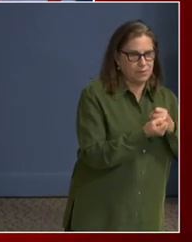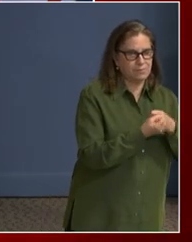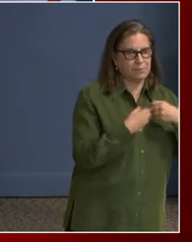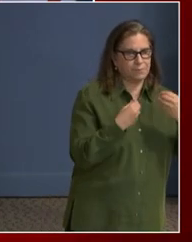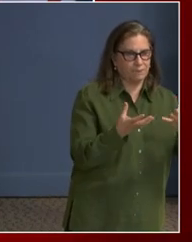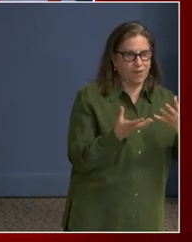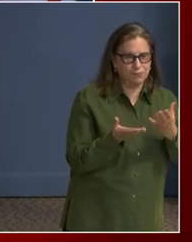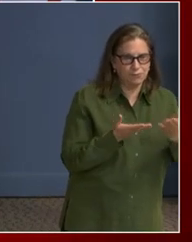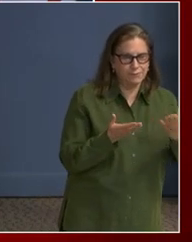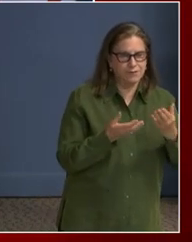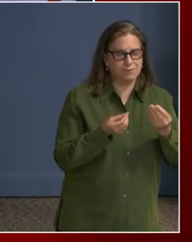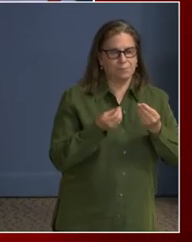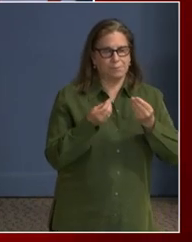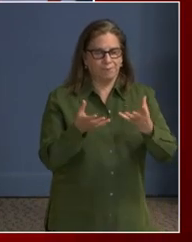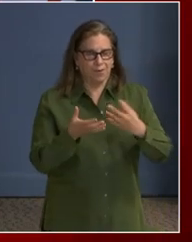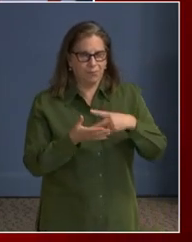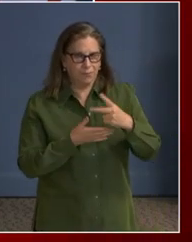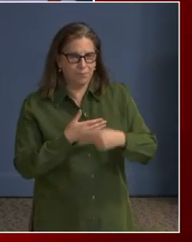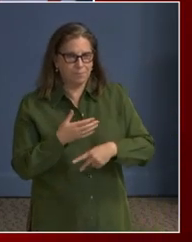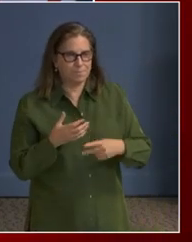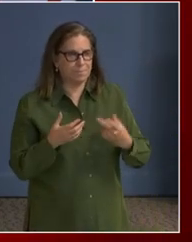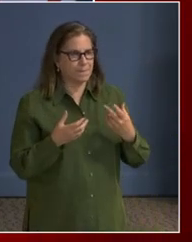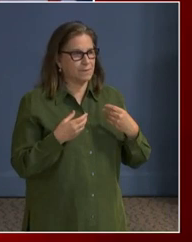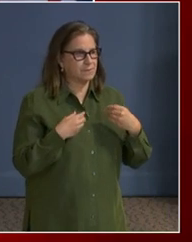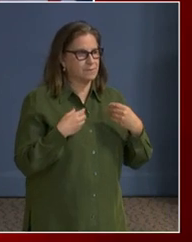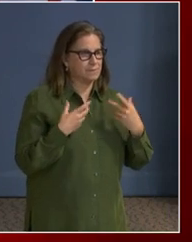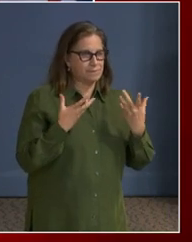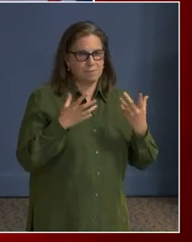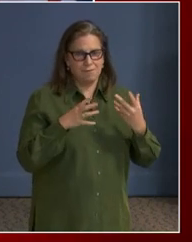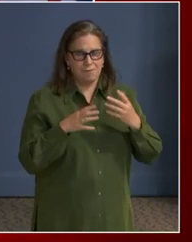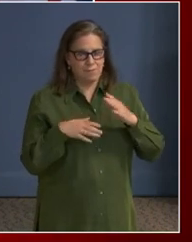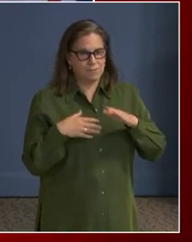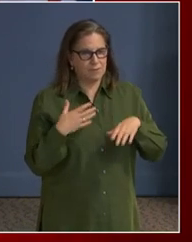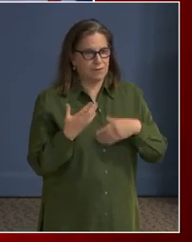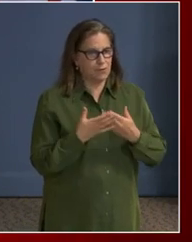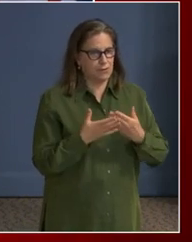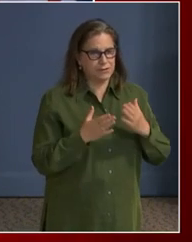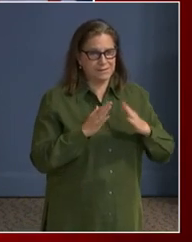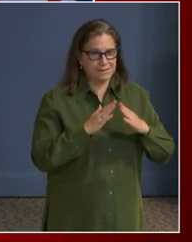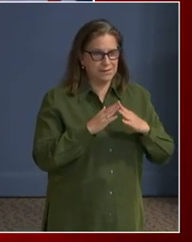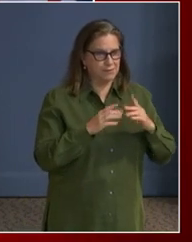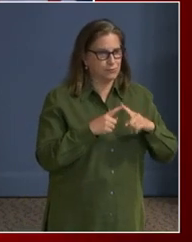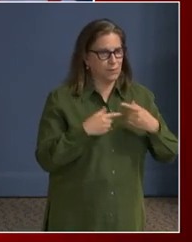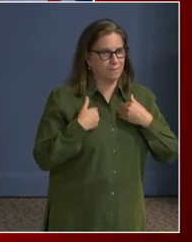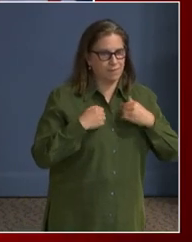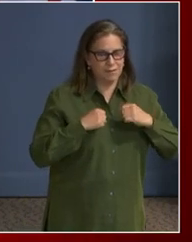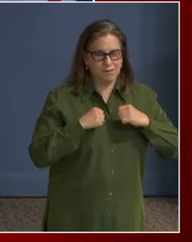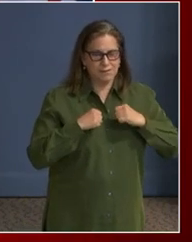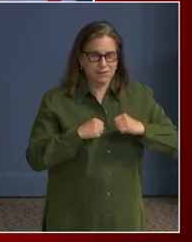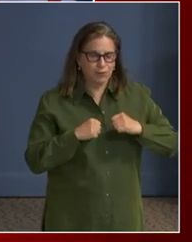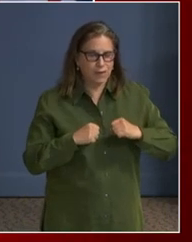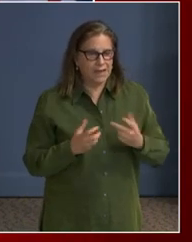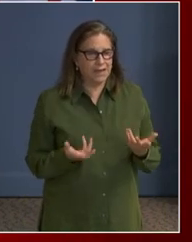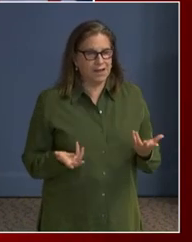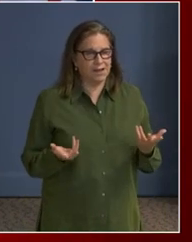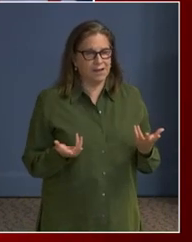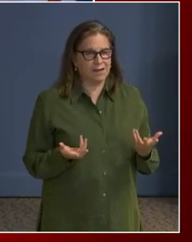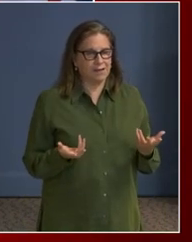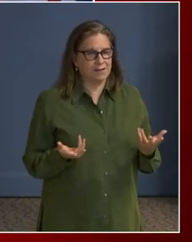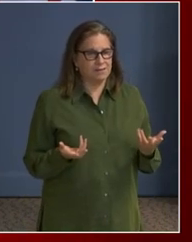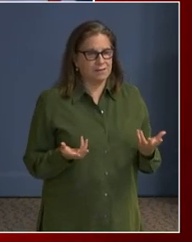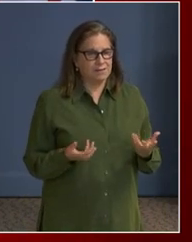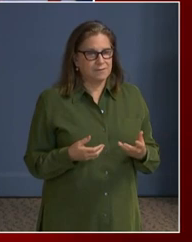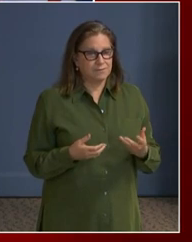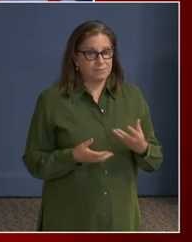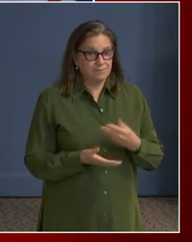training, the way that our janitor to the security guard at the front door Pathways. And so money has definitely